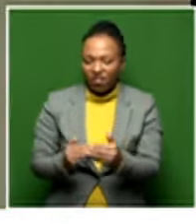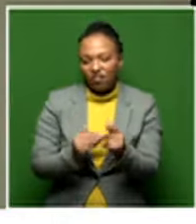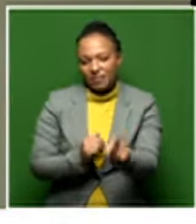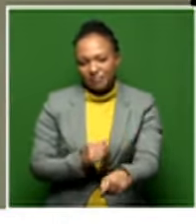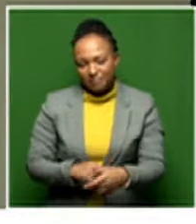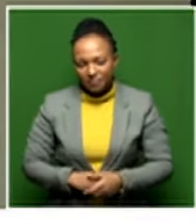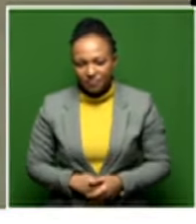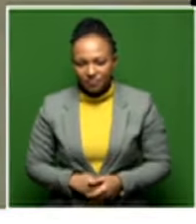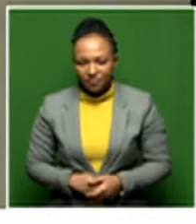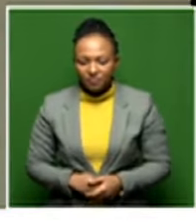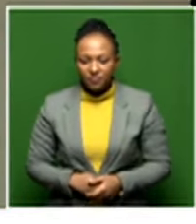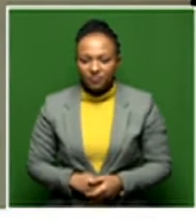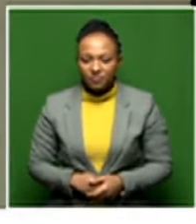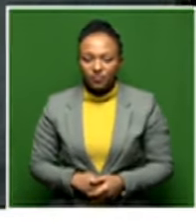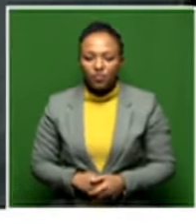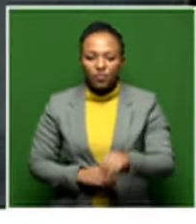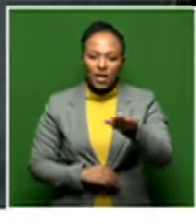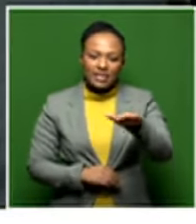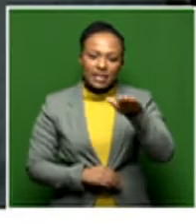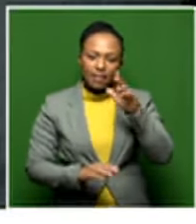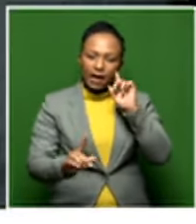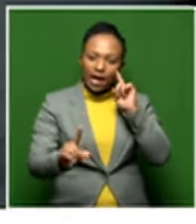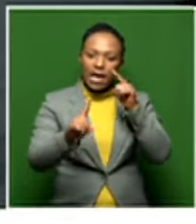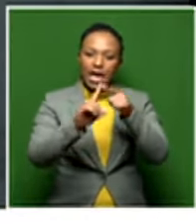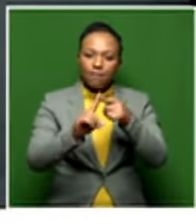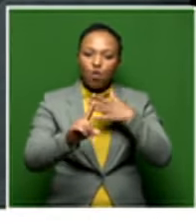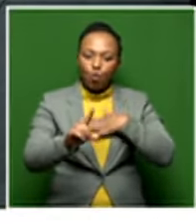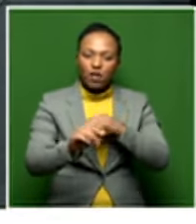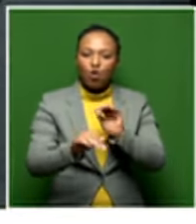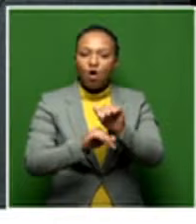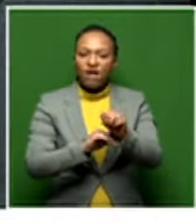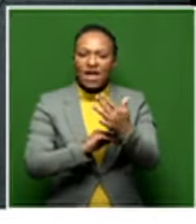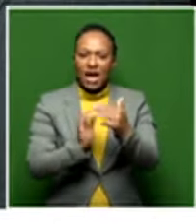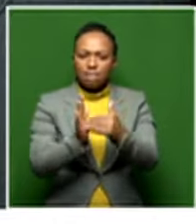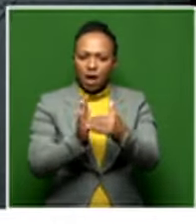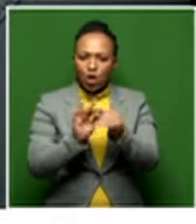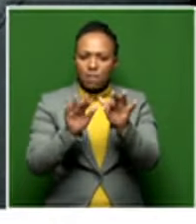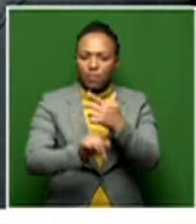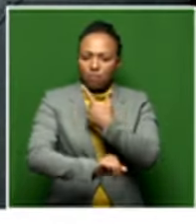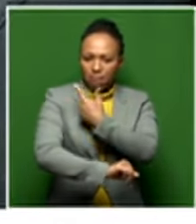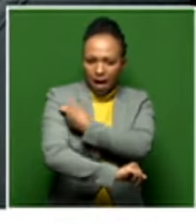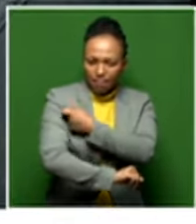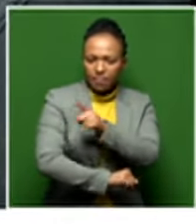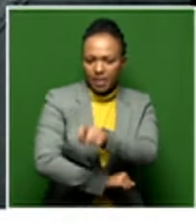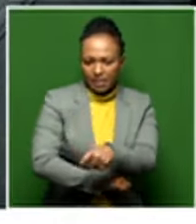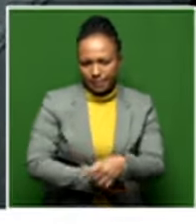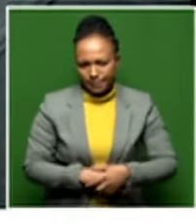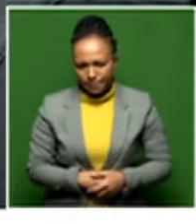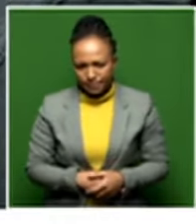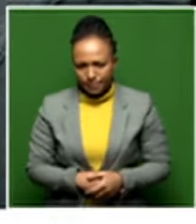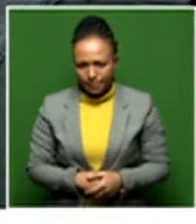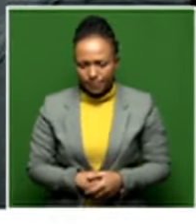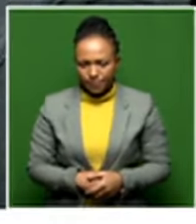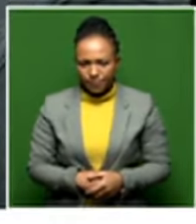that. Zimbabwe aims to vaccinate more than 9 million people. Sophie, Mokoena, SABC News.